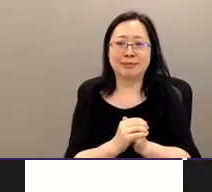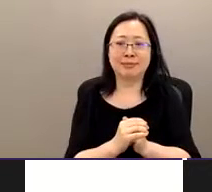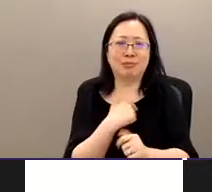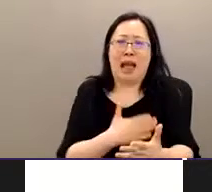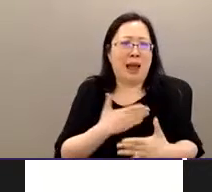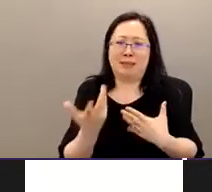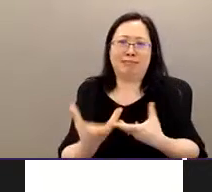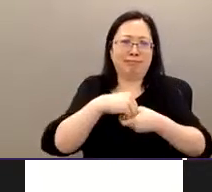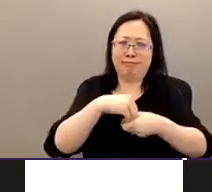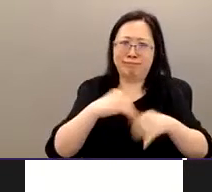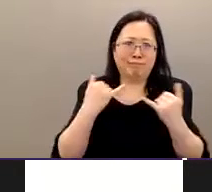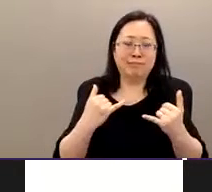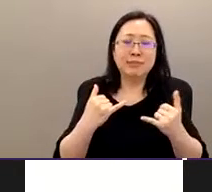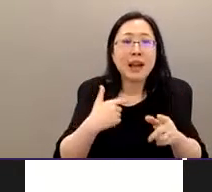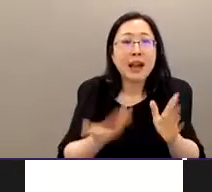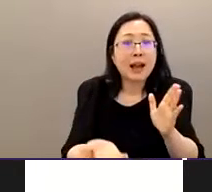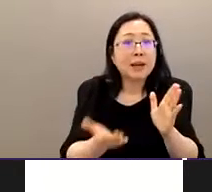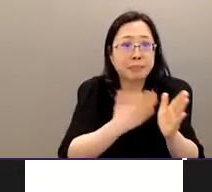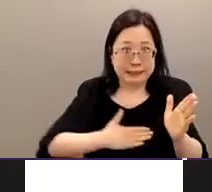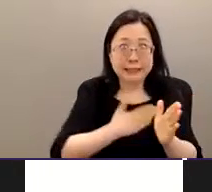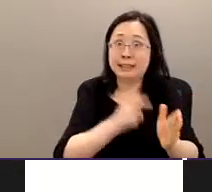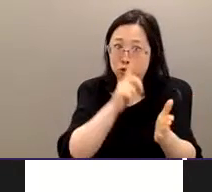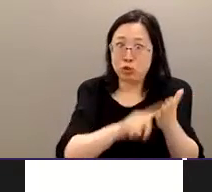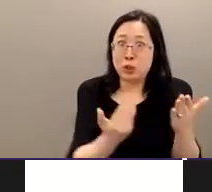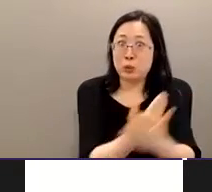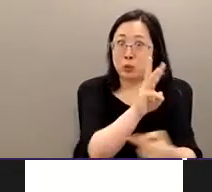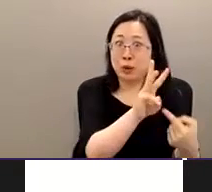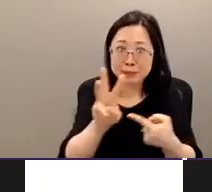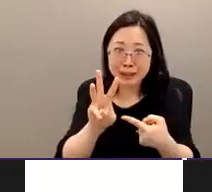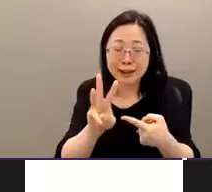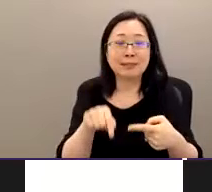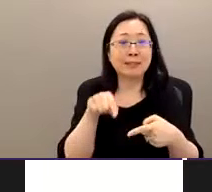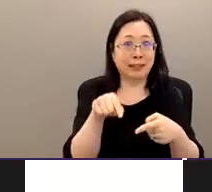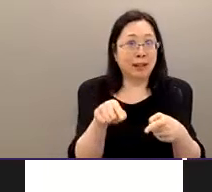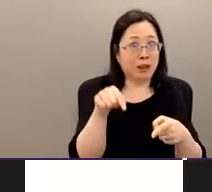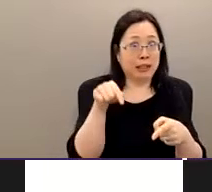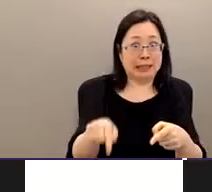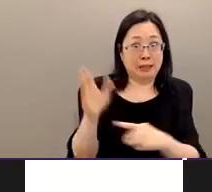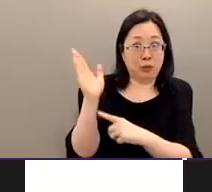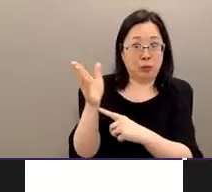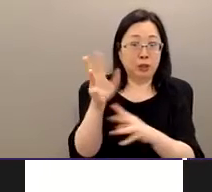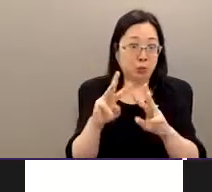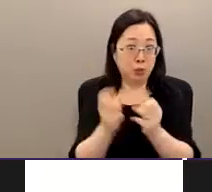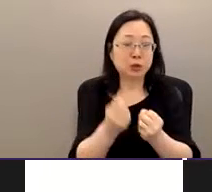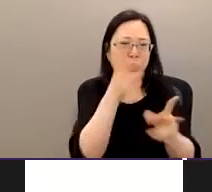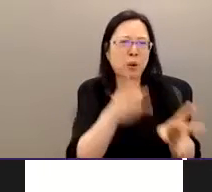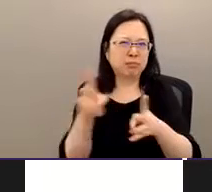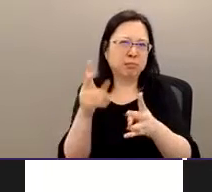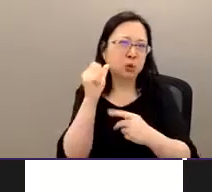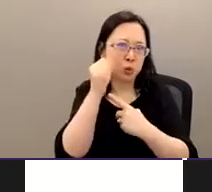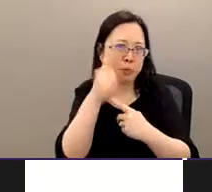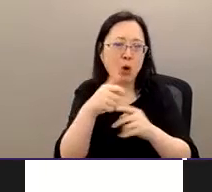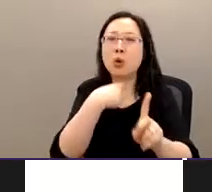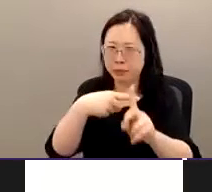join us, and check out the website for the new listing for this webinar. It should be posted with the PowerPoint sometime tomorrow. Thank you for